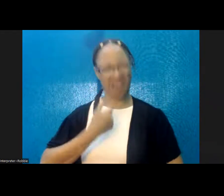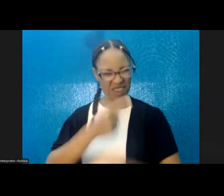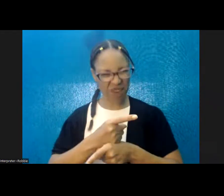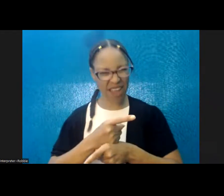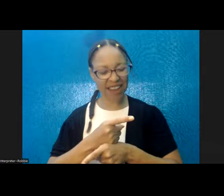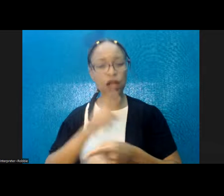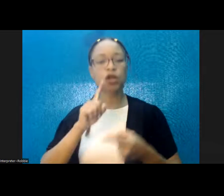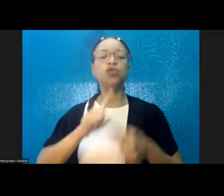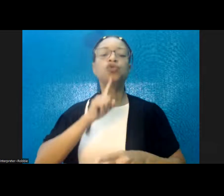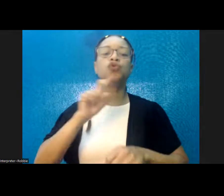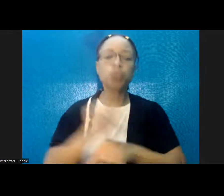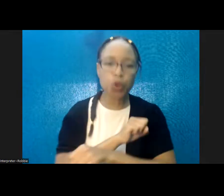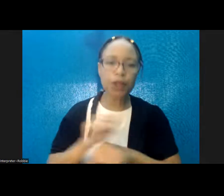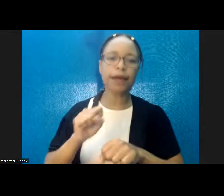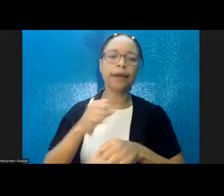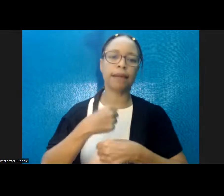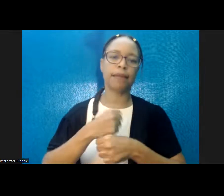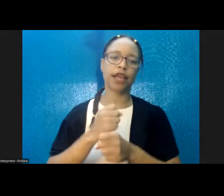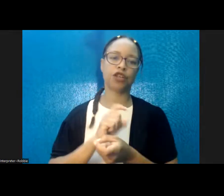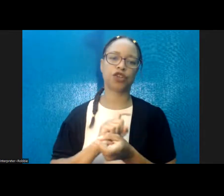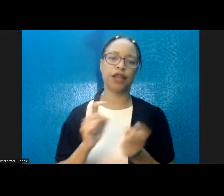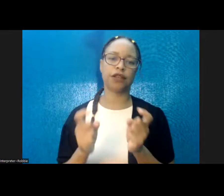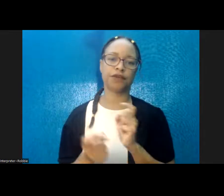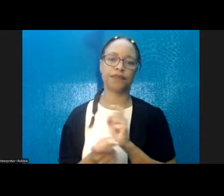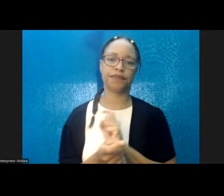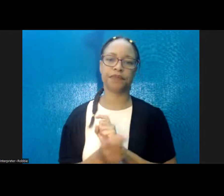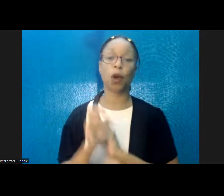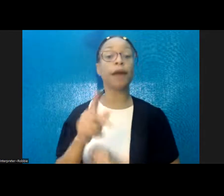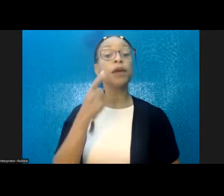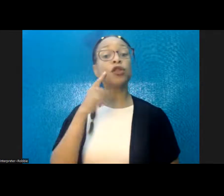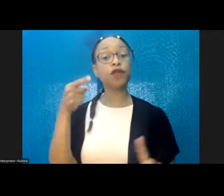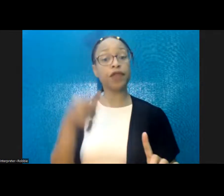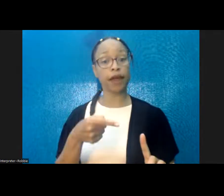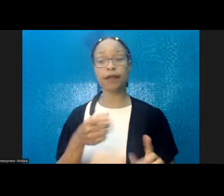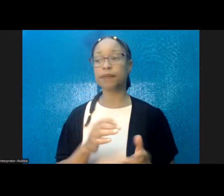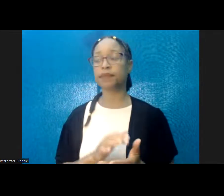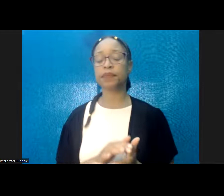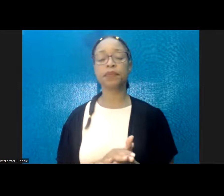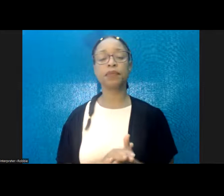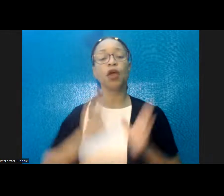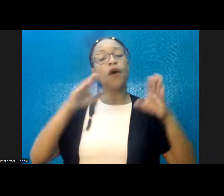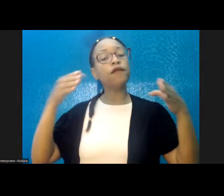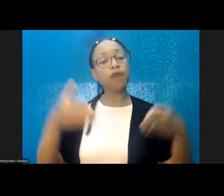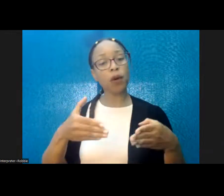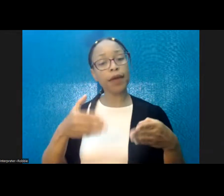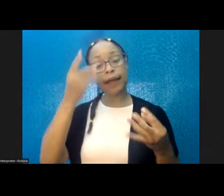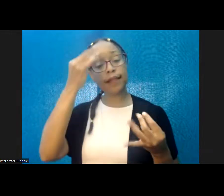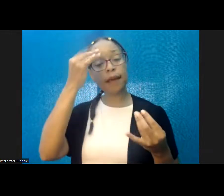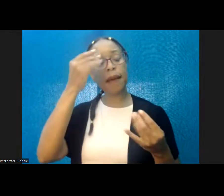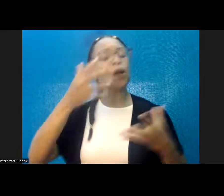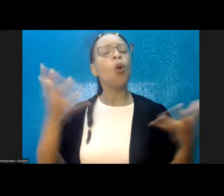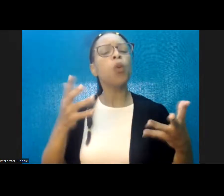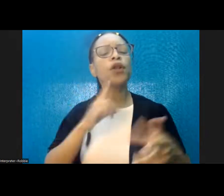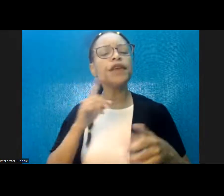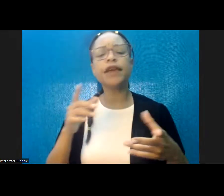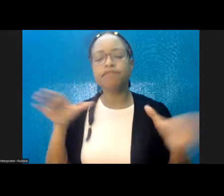to truly create change. All right, so for this, what we need to focus on and think about, what are the